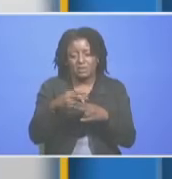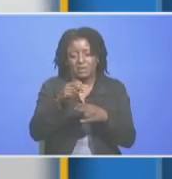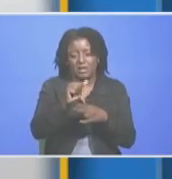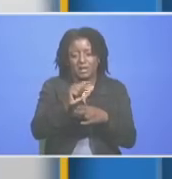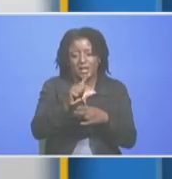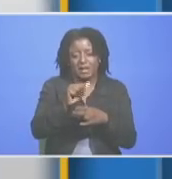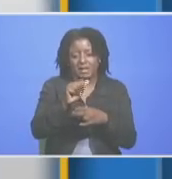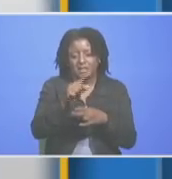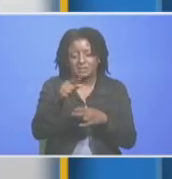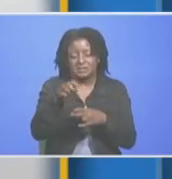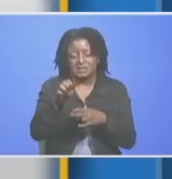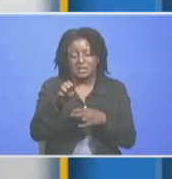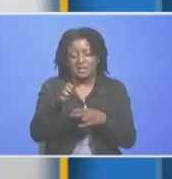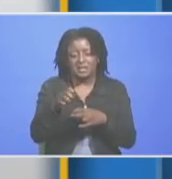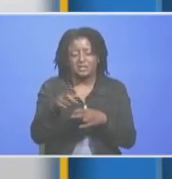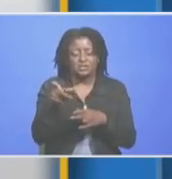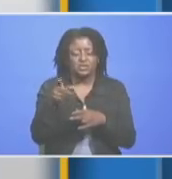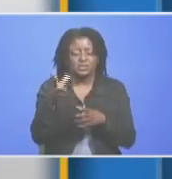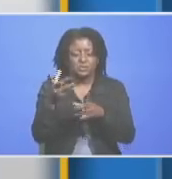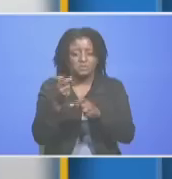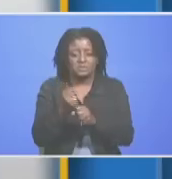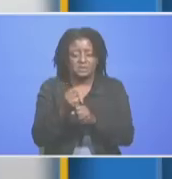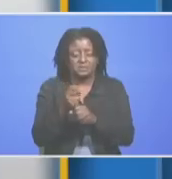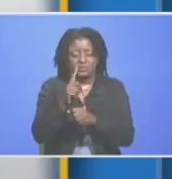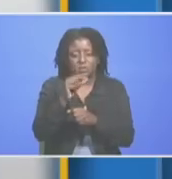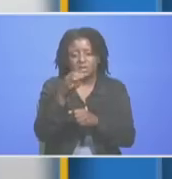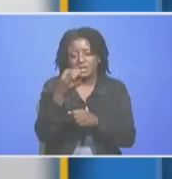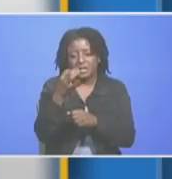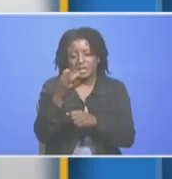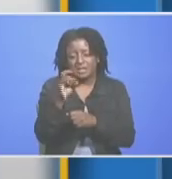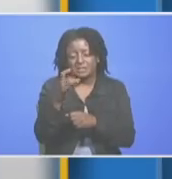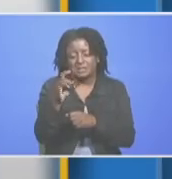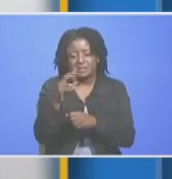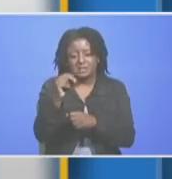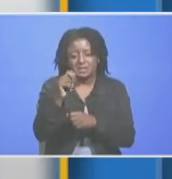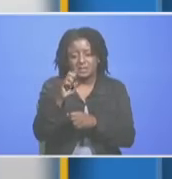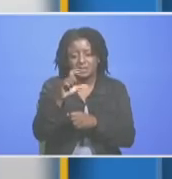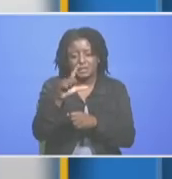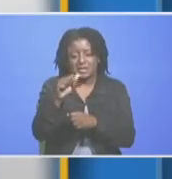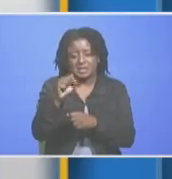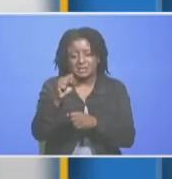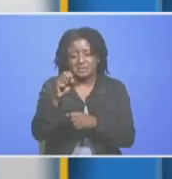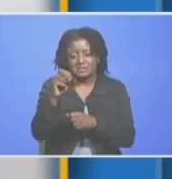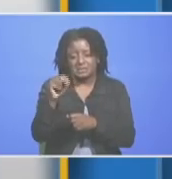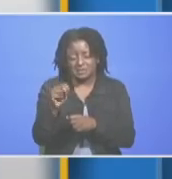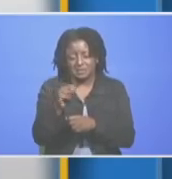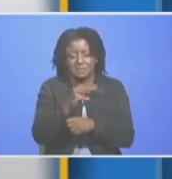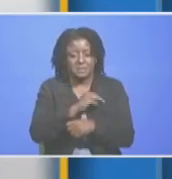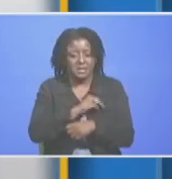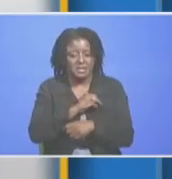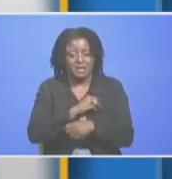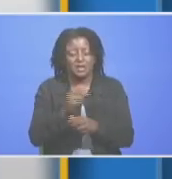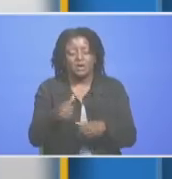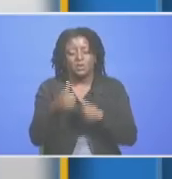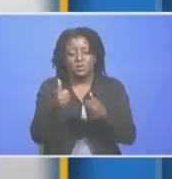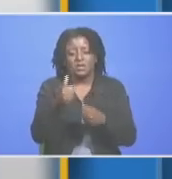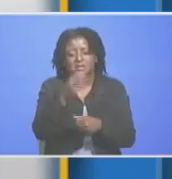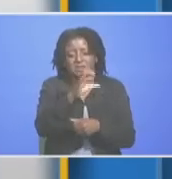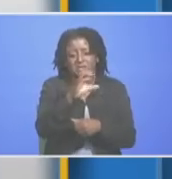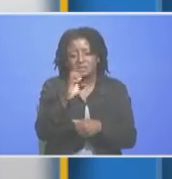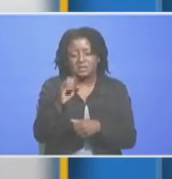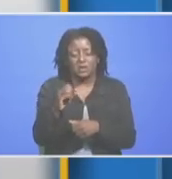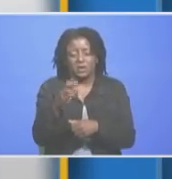women of all time, will be the recipient of the 2018 Nelson Mandela Award. CEO and founder of the New York